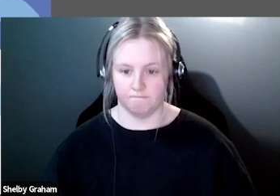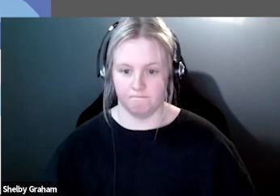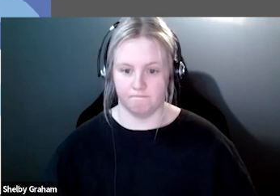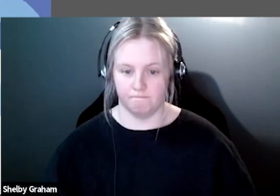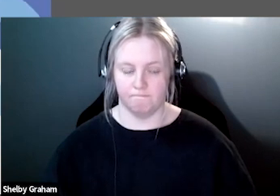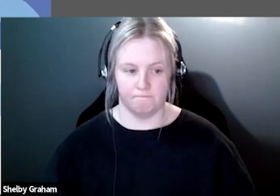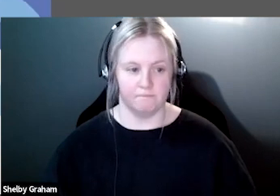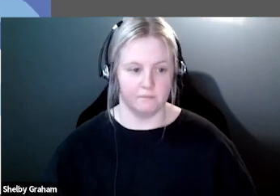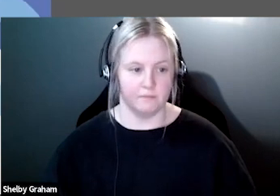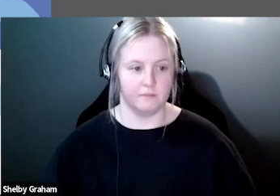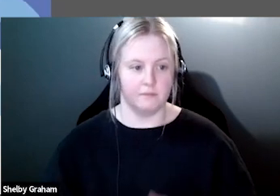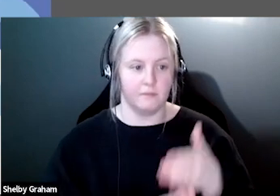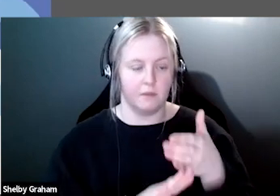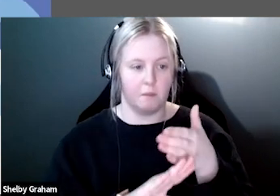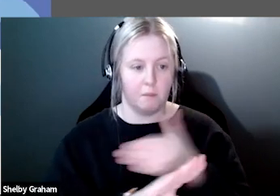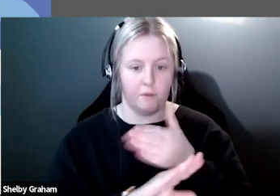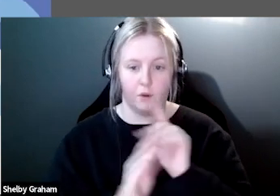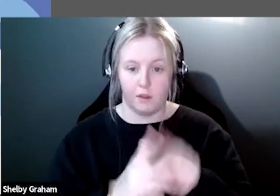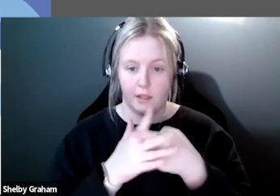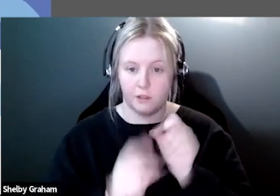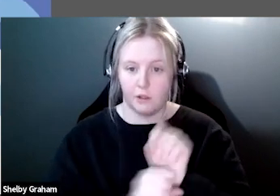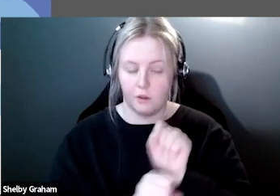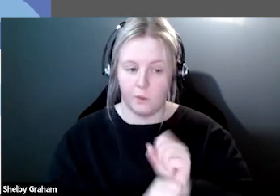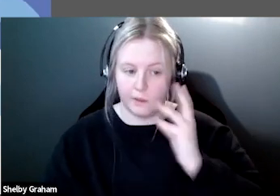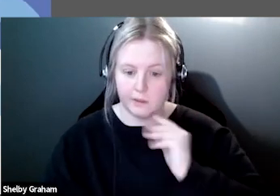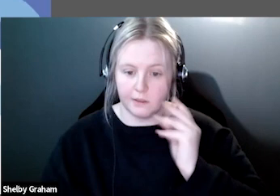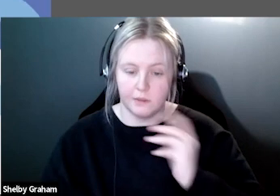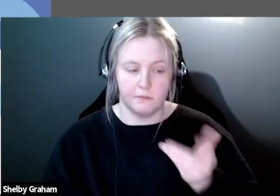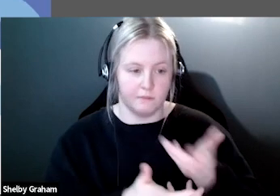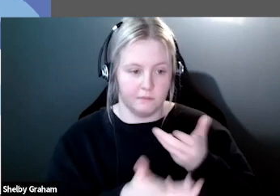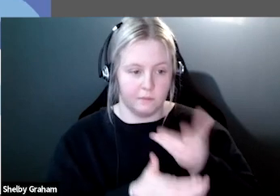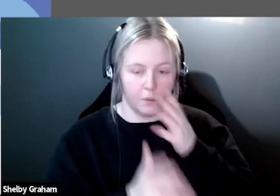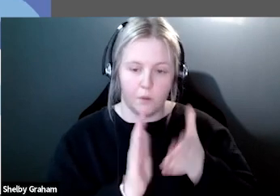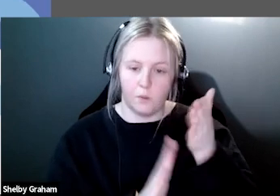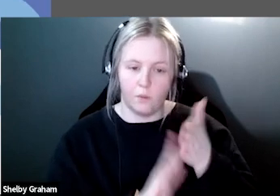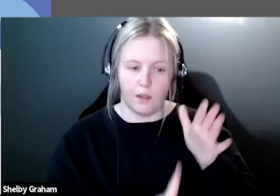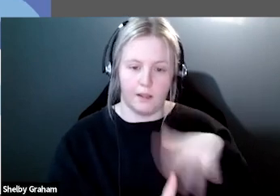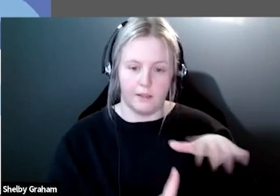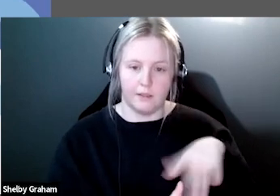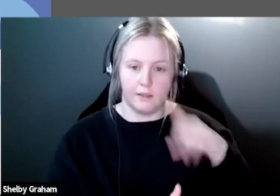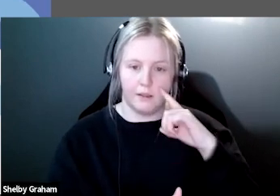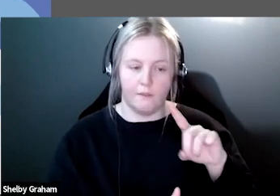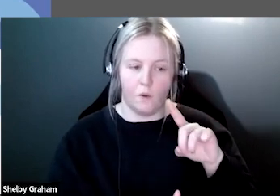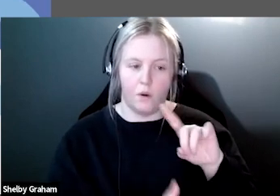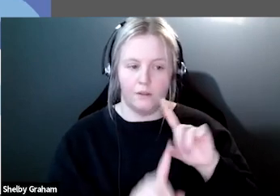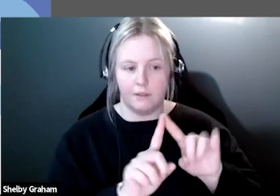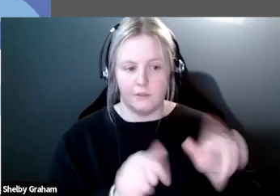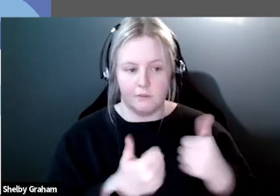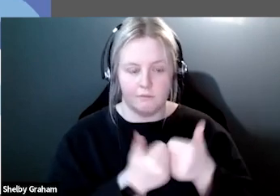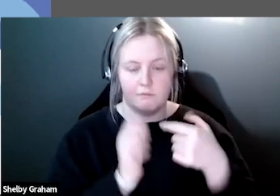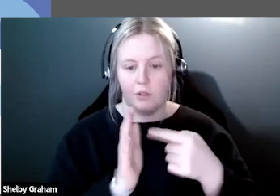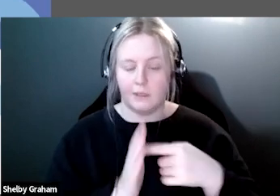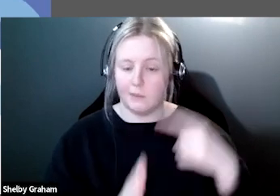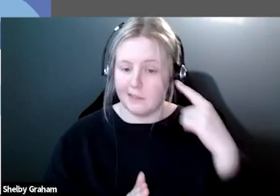Before a participant begins work experience, employer engagement coordinators conduct an assessment of the workplace for potential work challenges such as noise level,